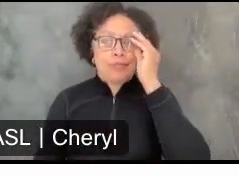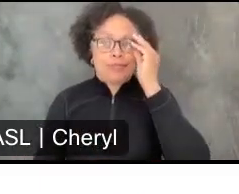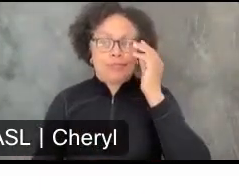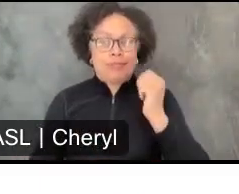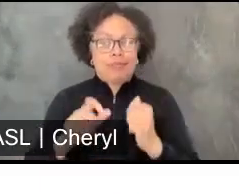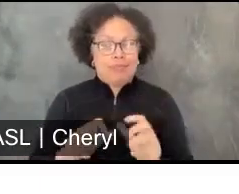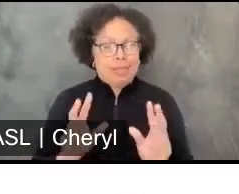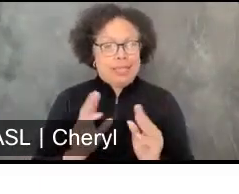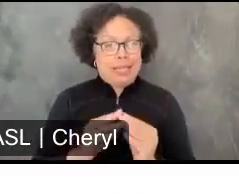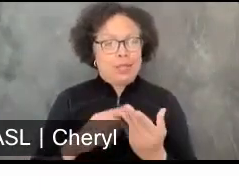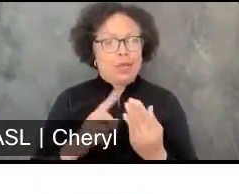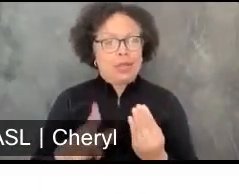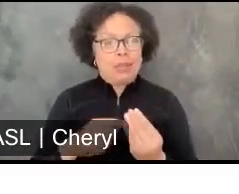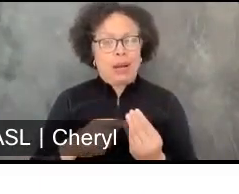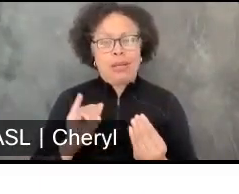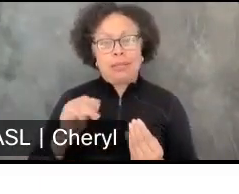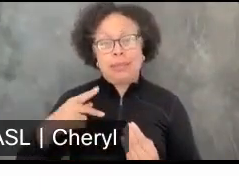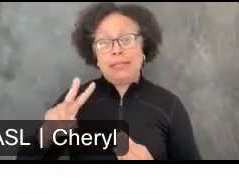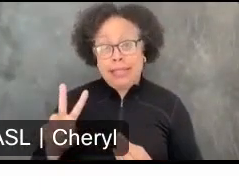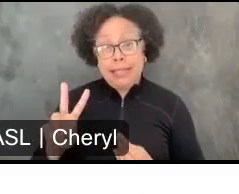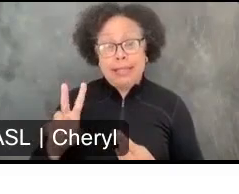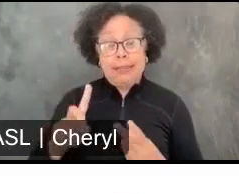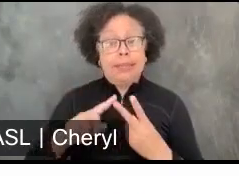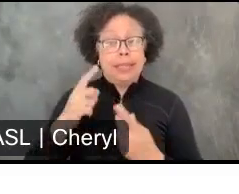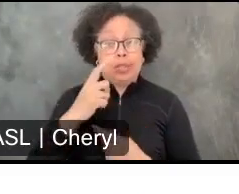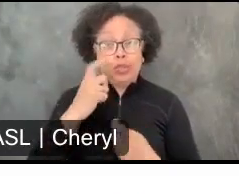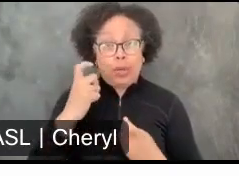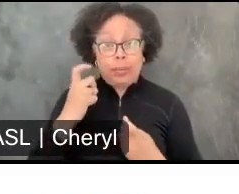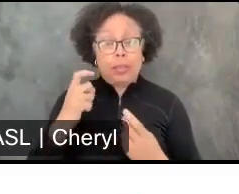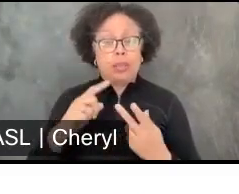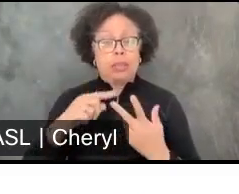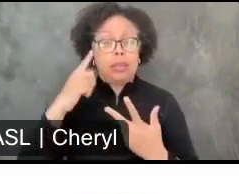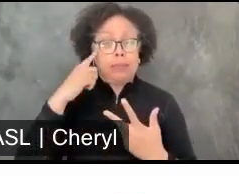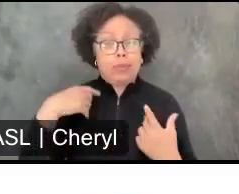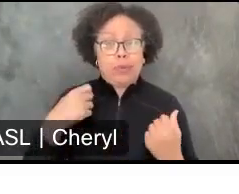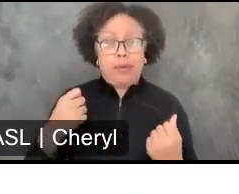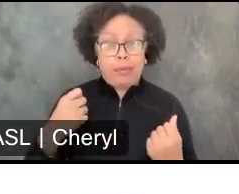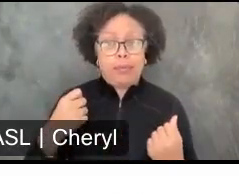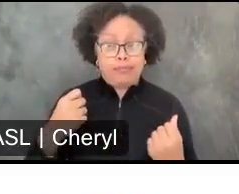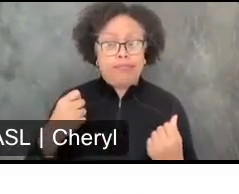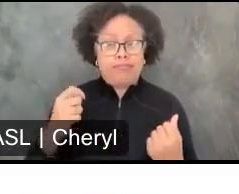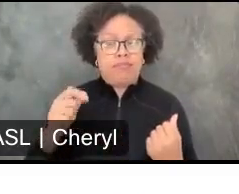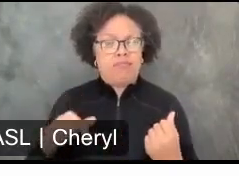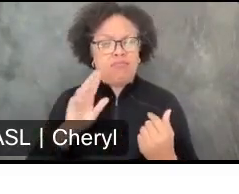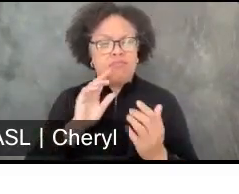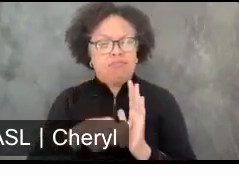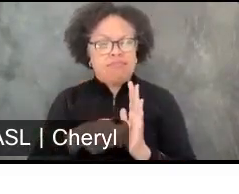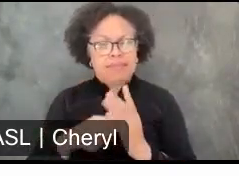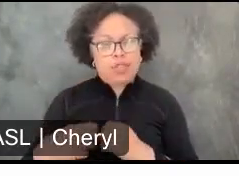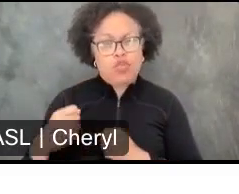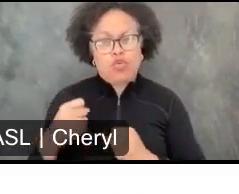intimate partner violence, trauma, and mental health. This is a space that centers on strengths,